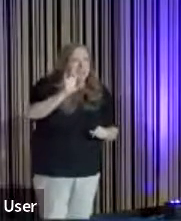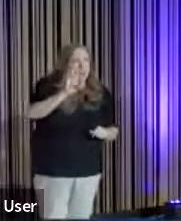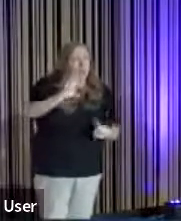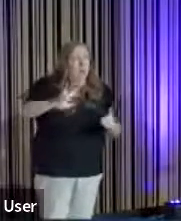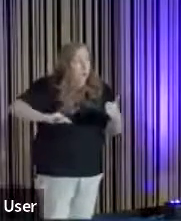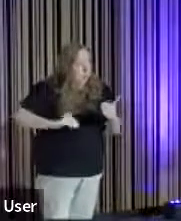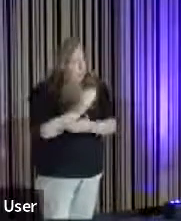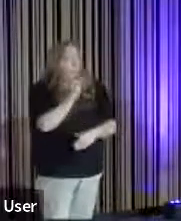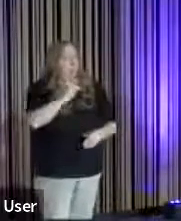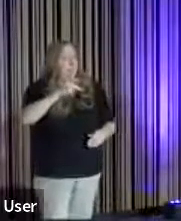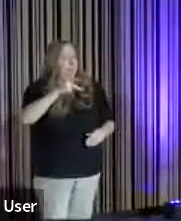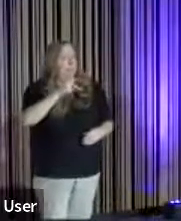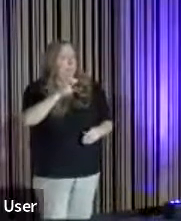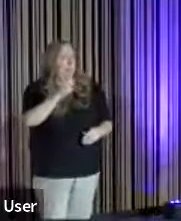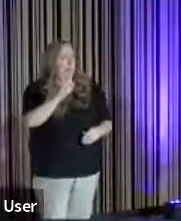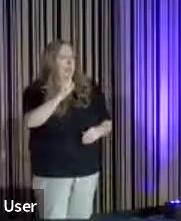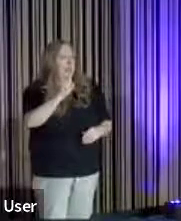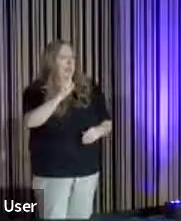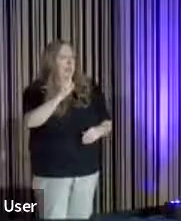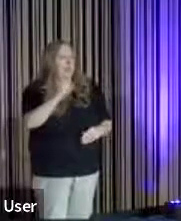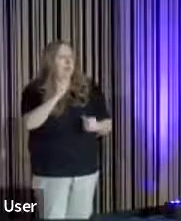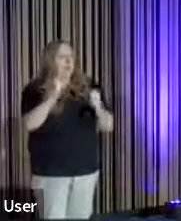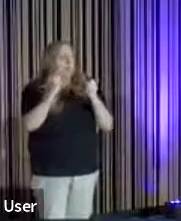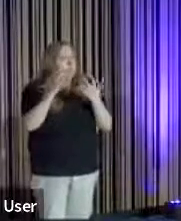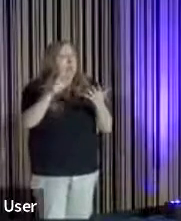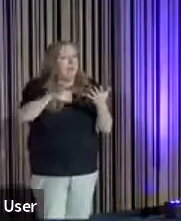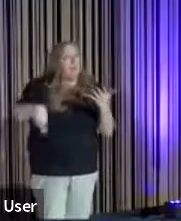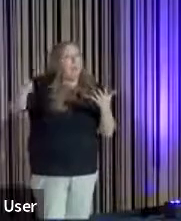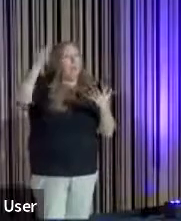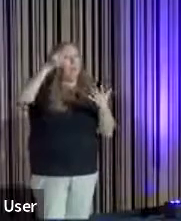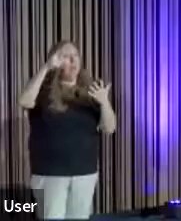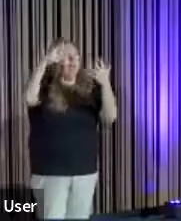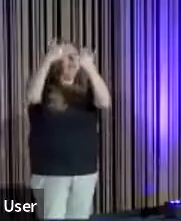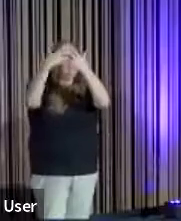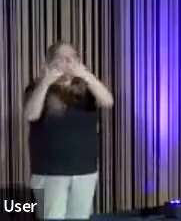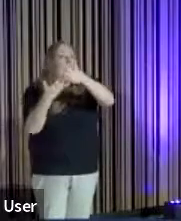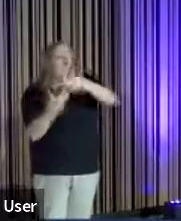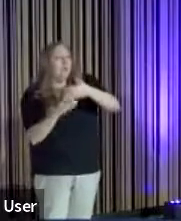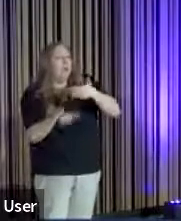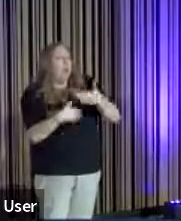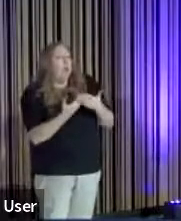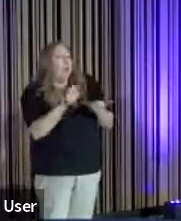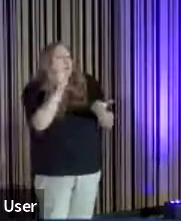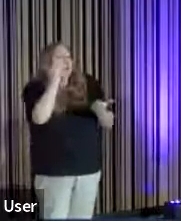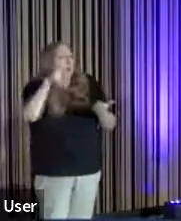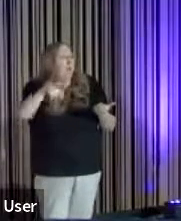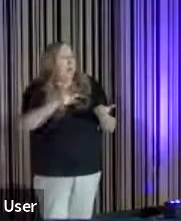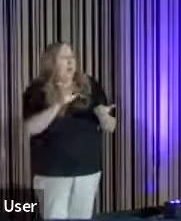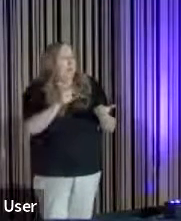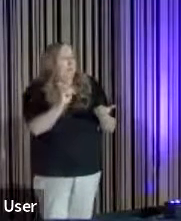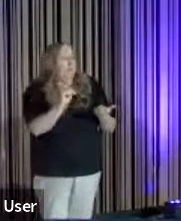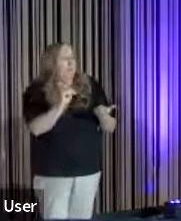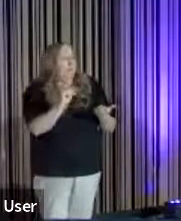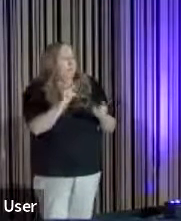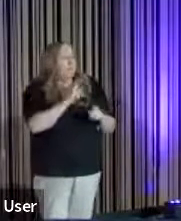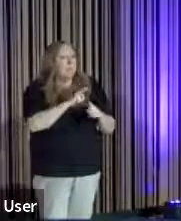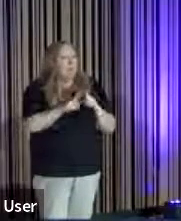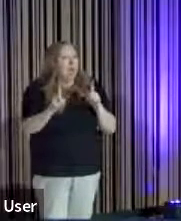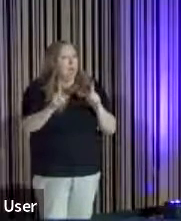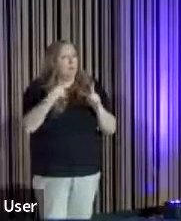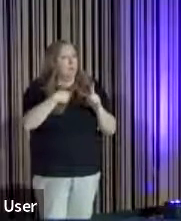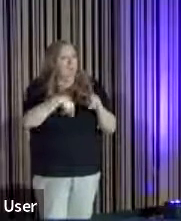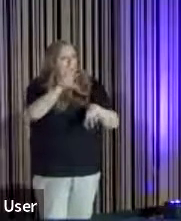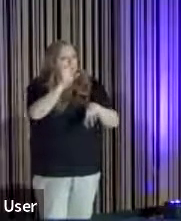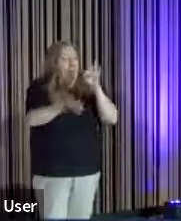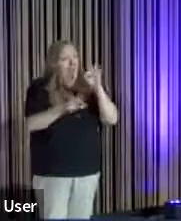them fell into all the existing known phyla of RNA viruses, but they also revealed 5 new phyla